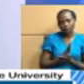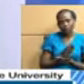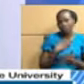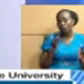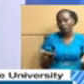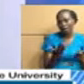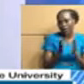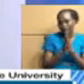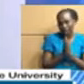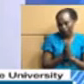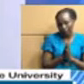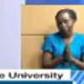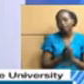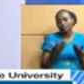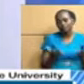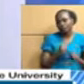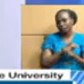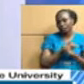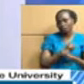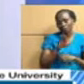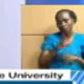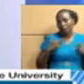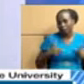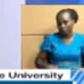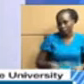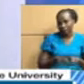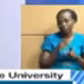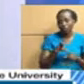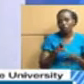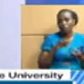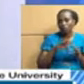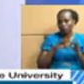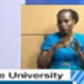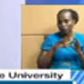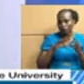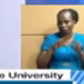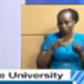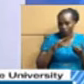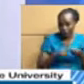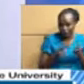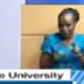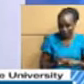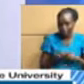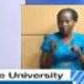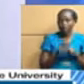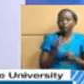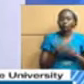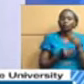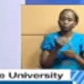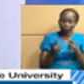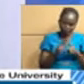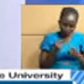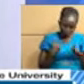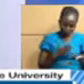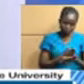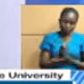to continue to secure their health and those of their loved one by continuing to put in place measures that can continue to save